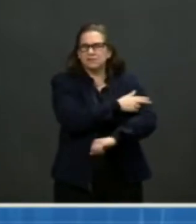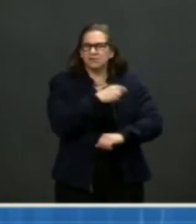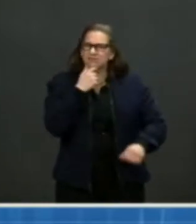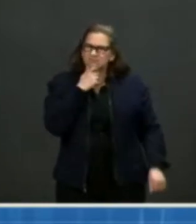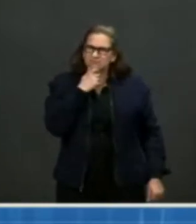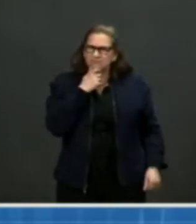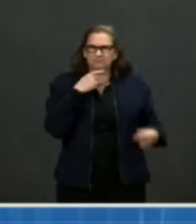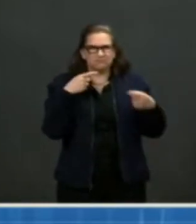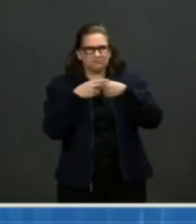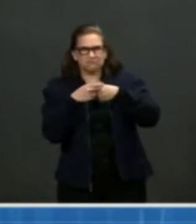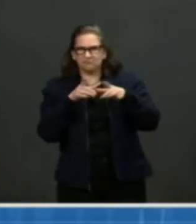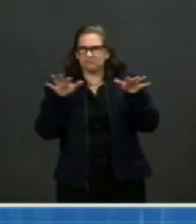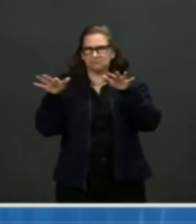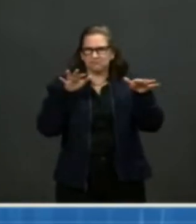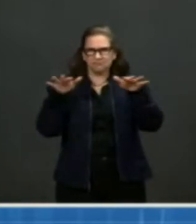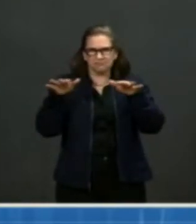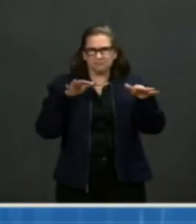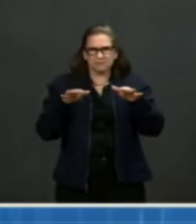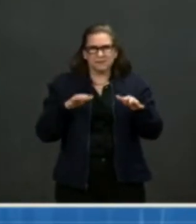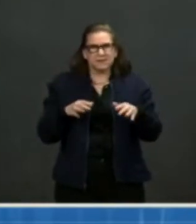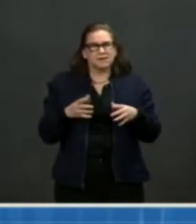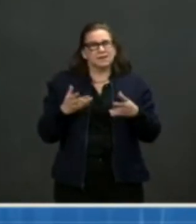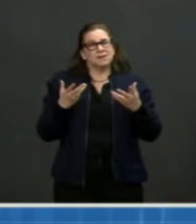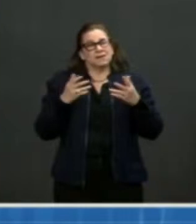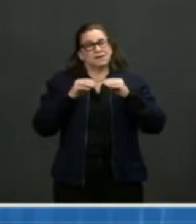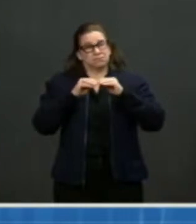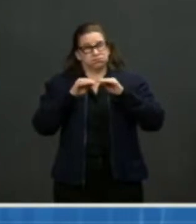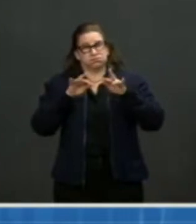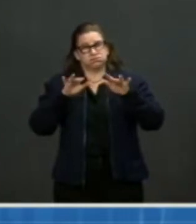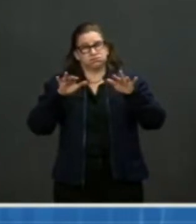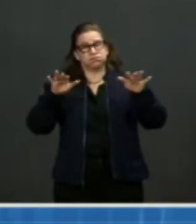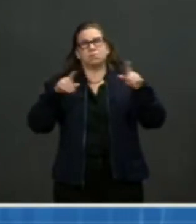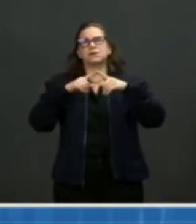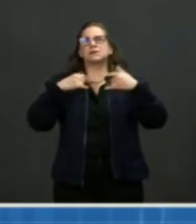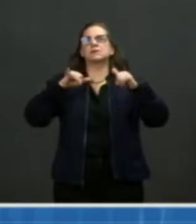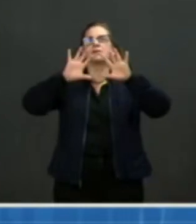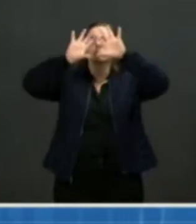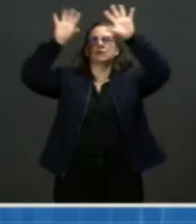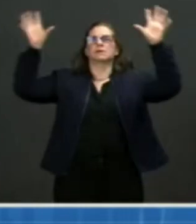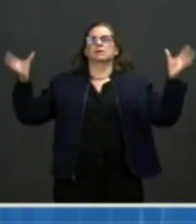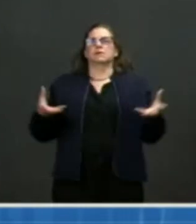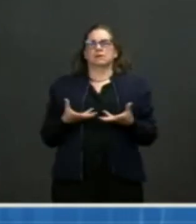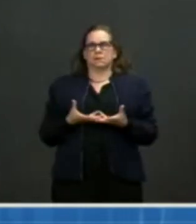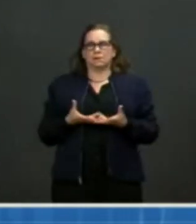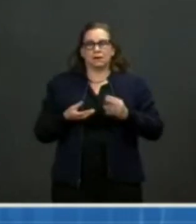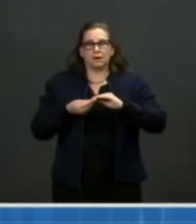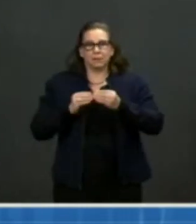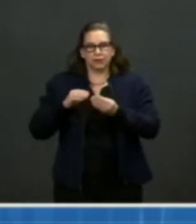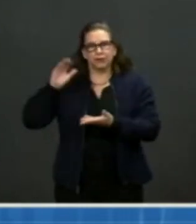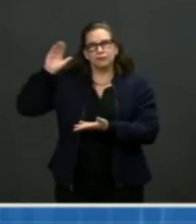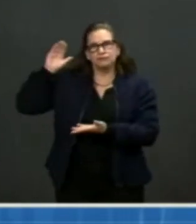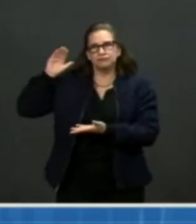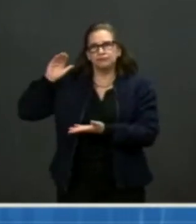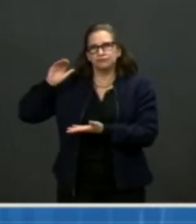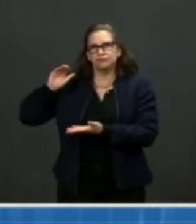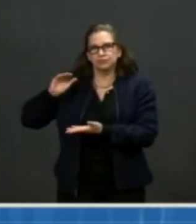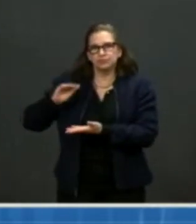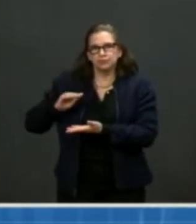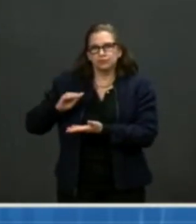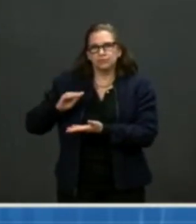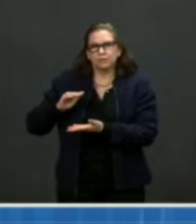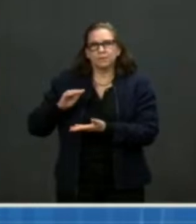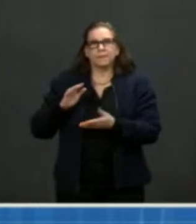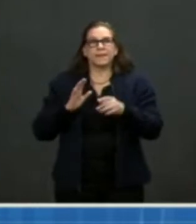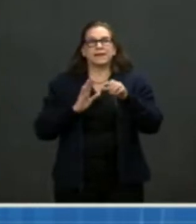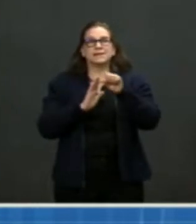We also know that the trajectory of the pandemic varies across the United States, with some states and regions of the country, such as the Northeast and